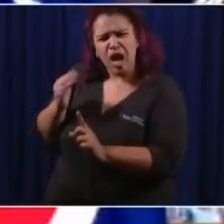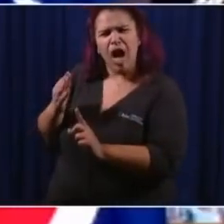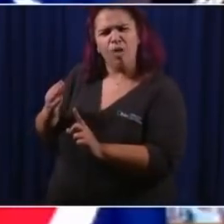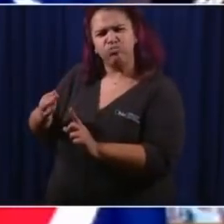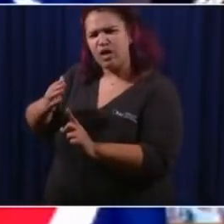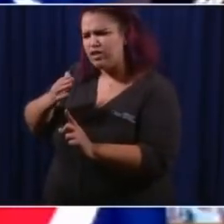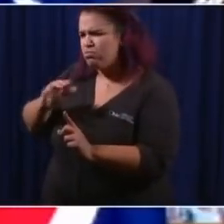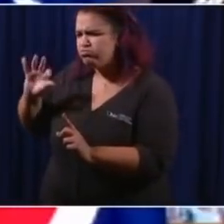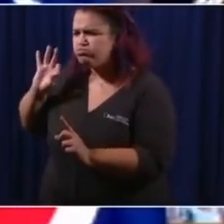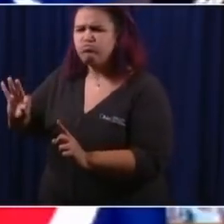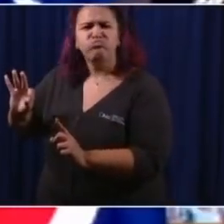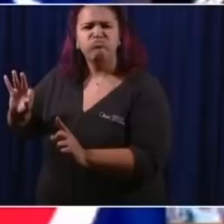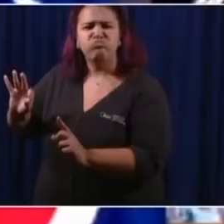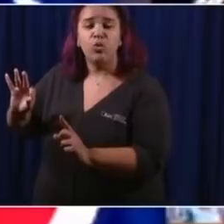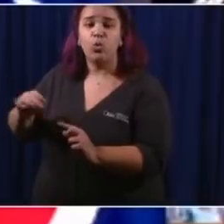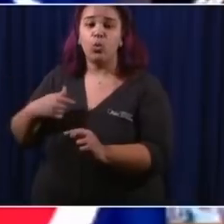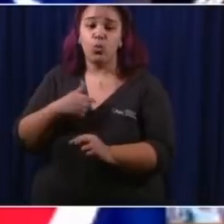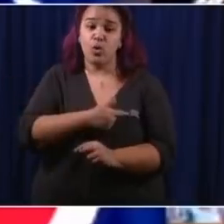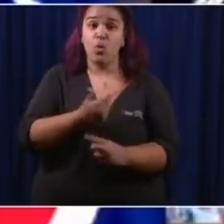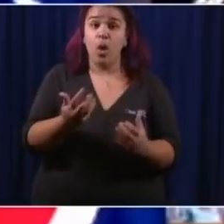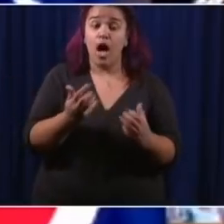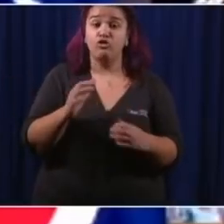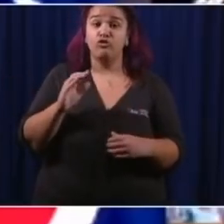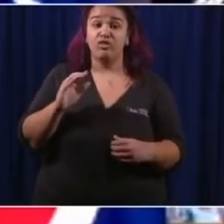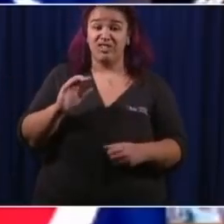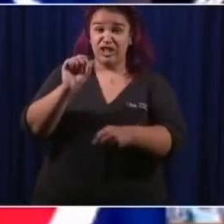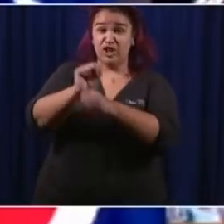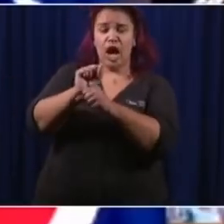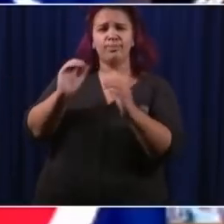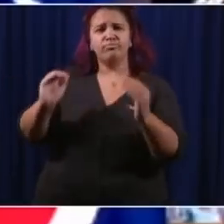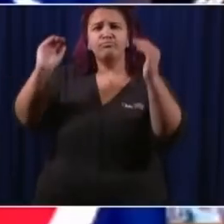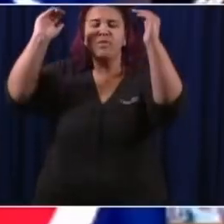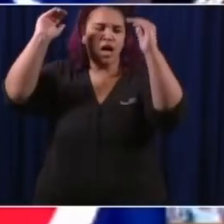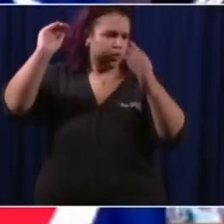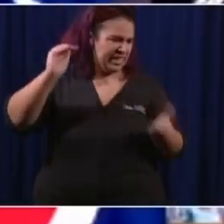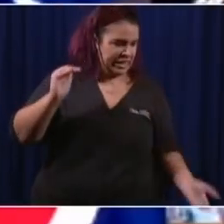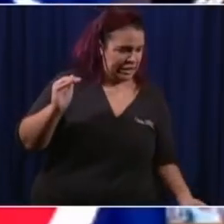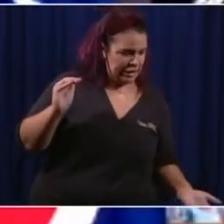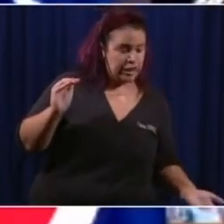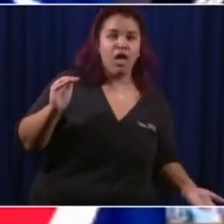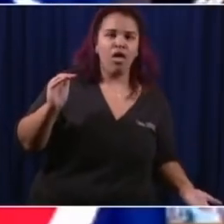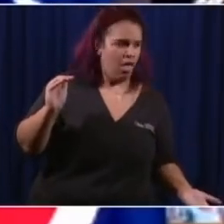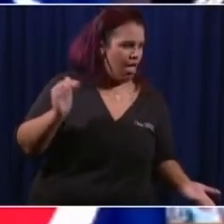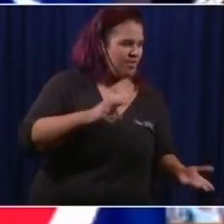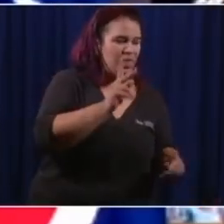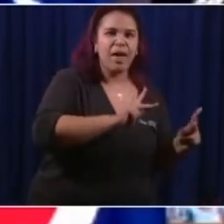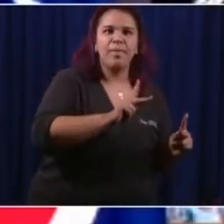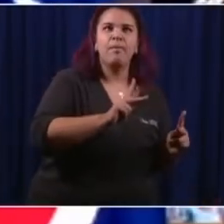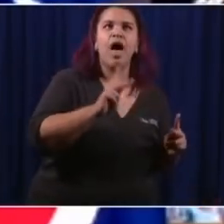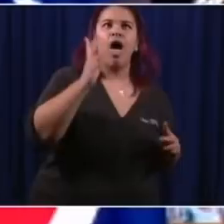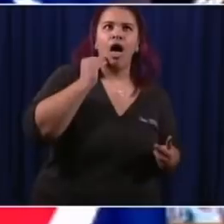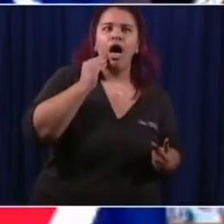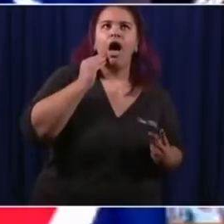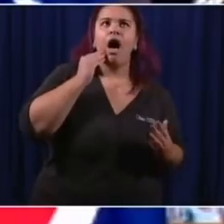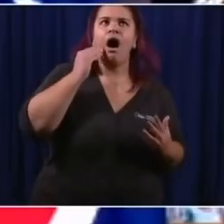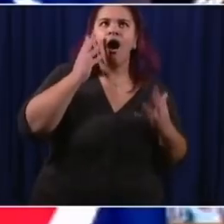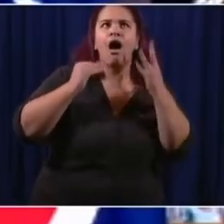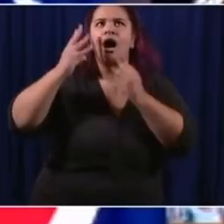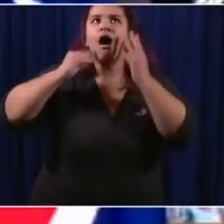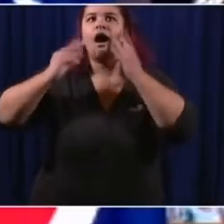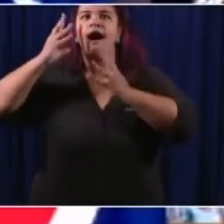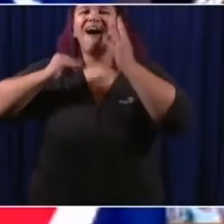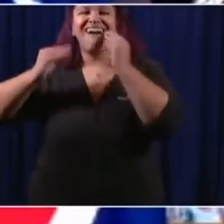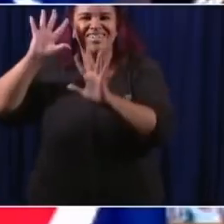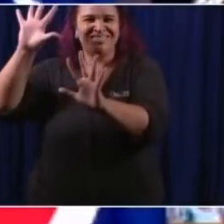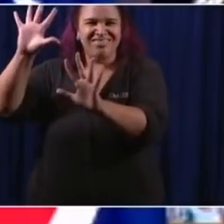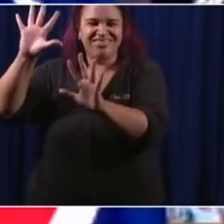that economic ladder. And we're focused not just on the middle class and not just on the poor. We're focused on everybody